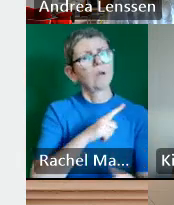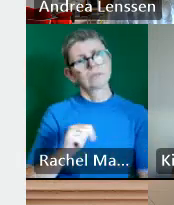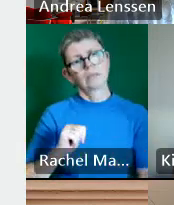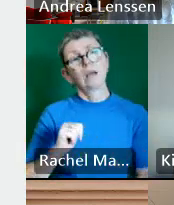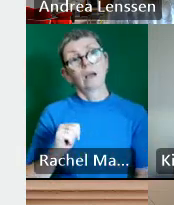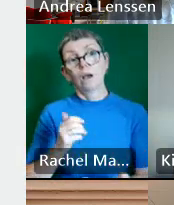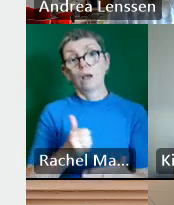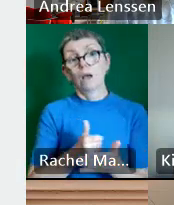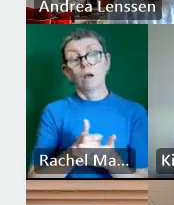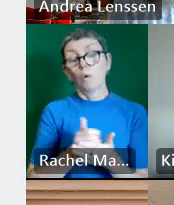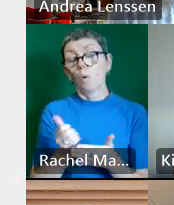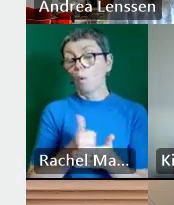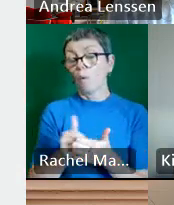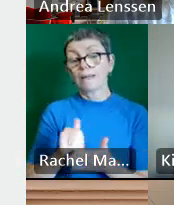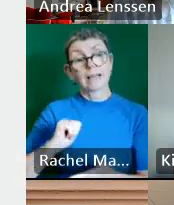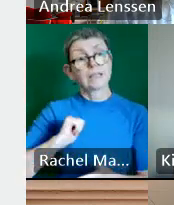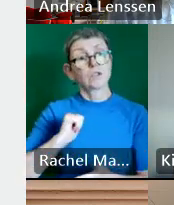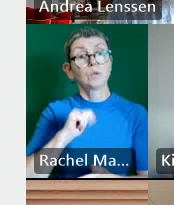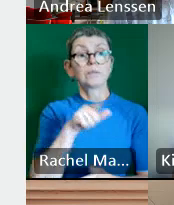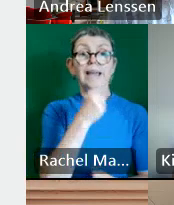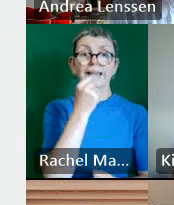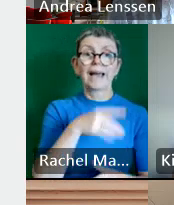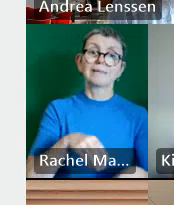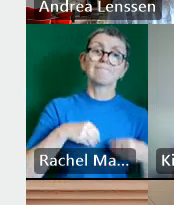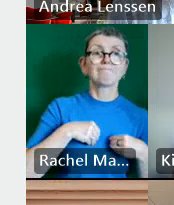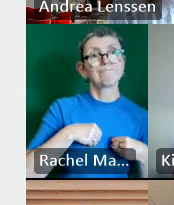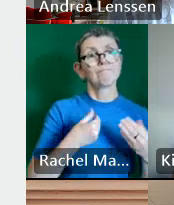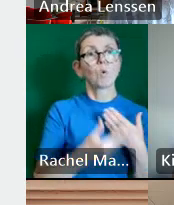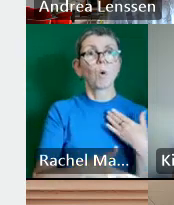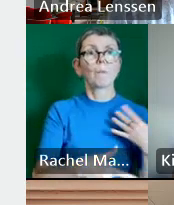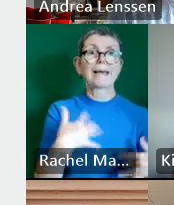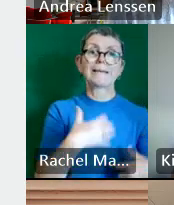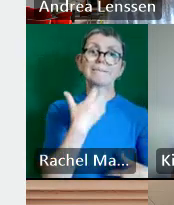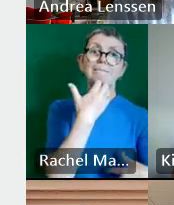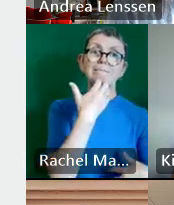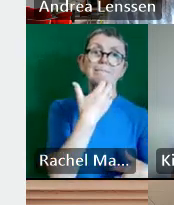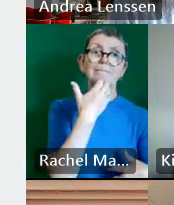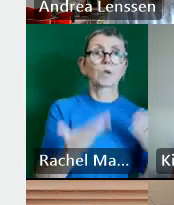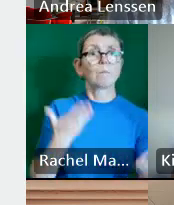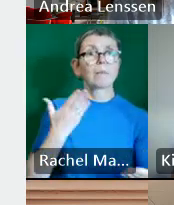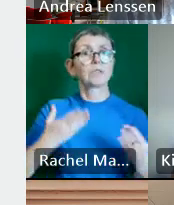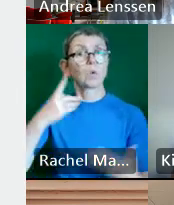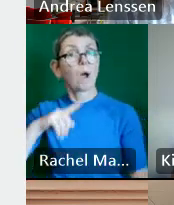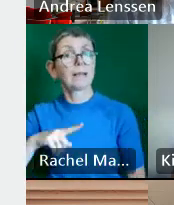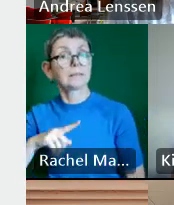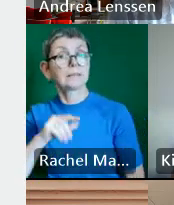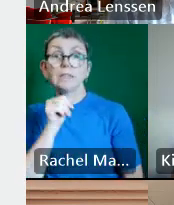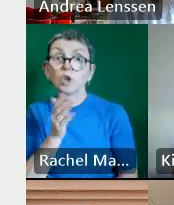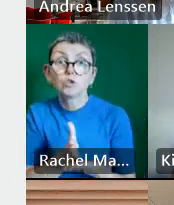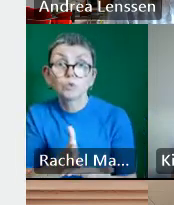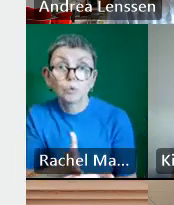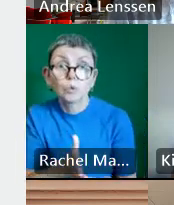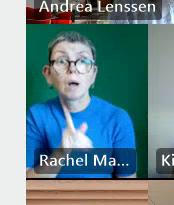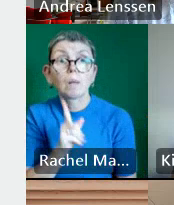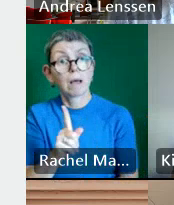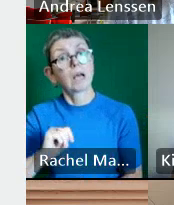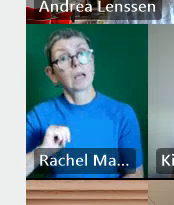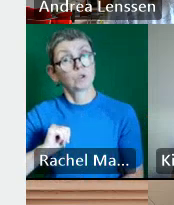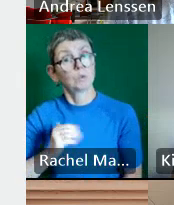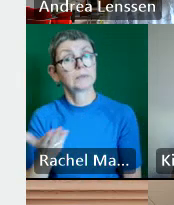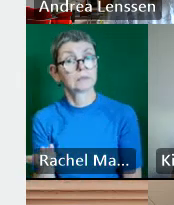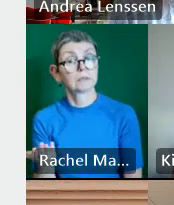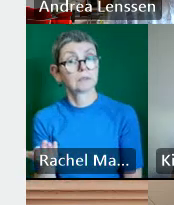white counterparts. This is not true, but it's an assumption that physicians still have today. There was a survey just done a couple of years ago, and they surveyed medical